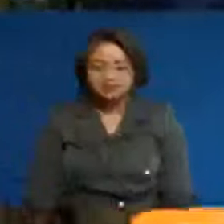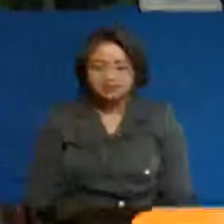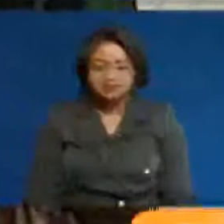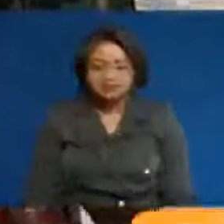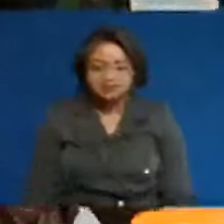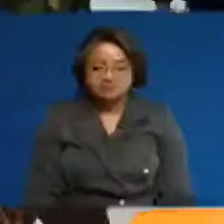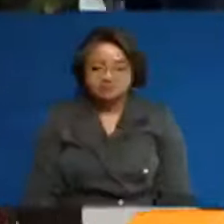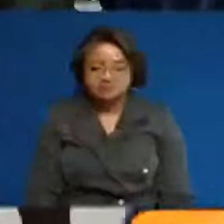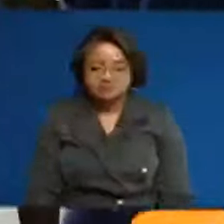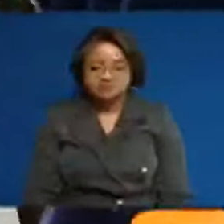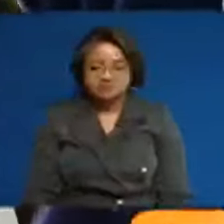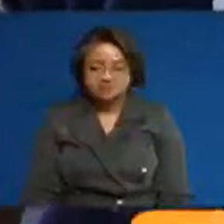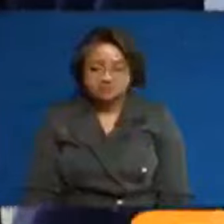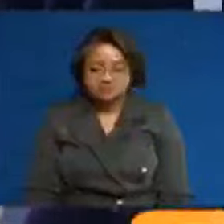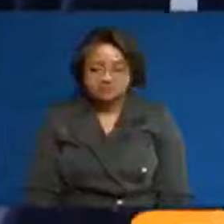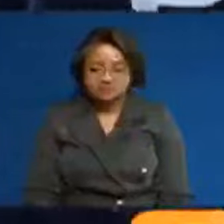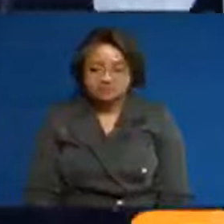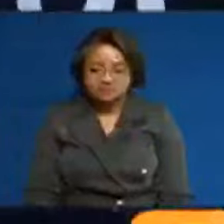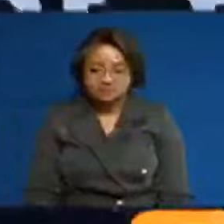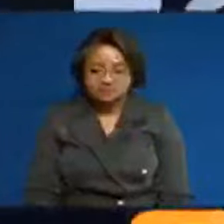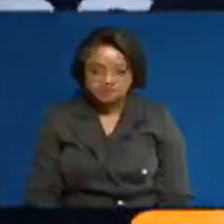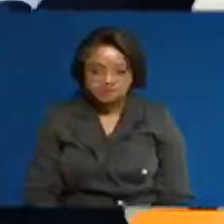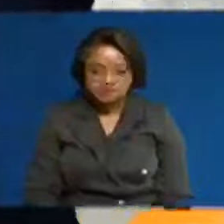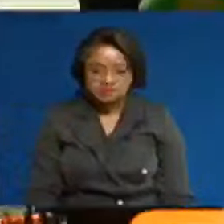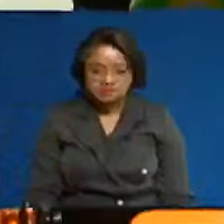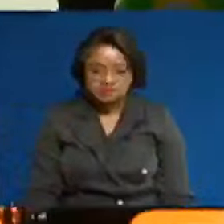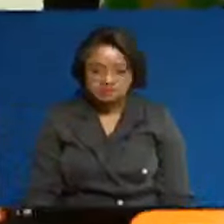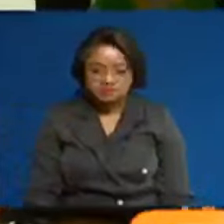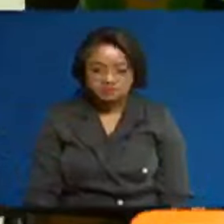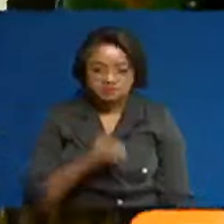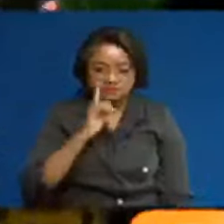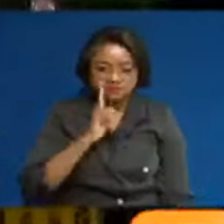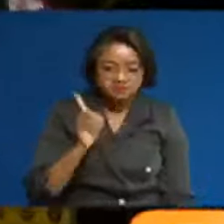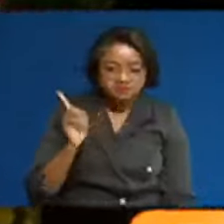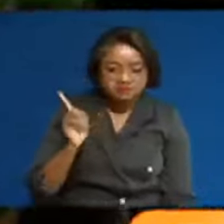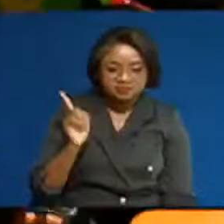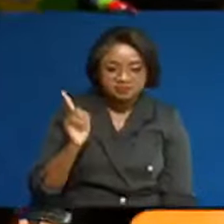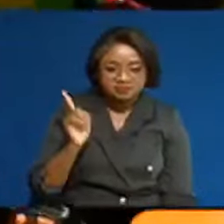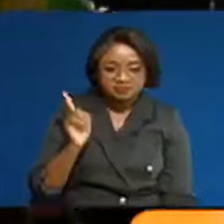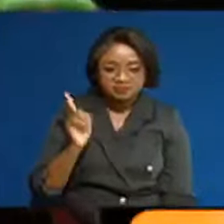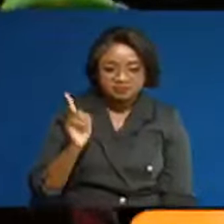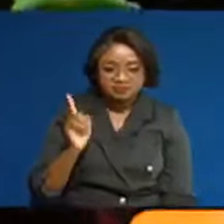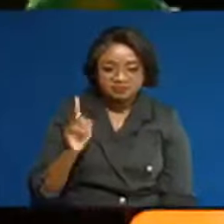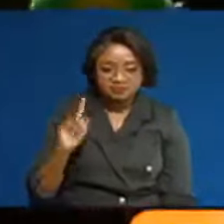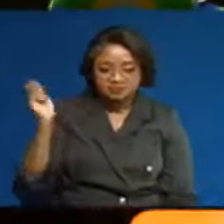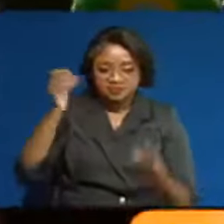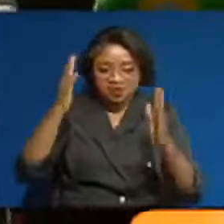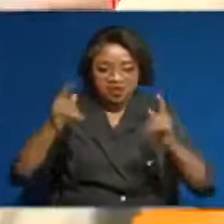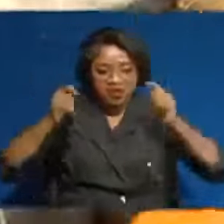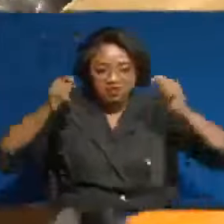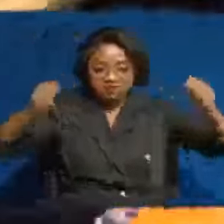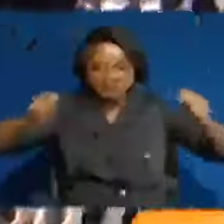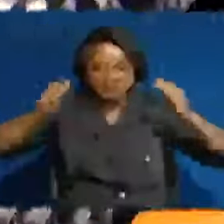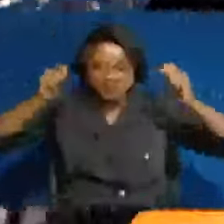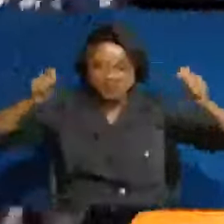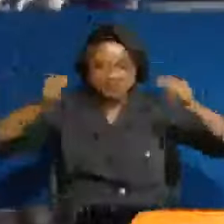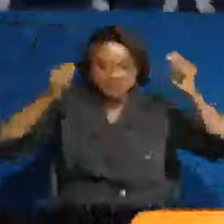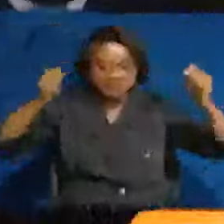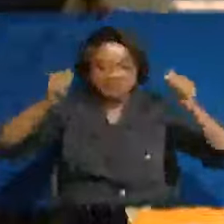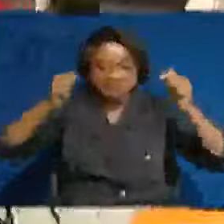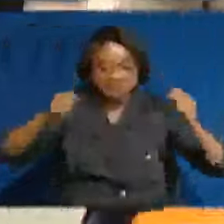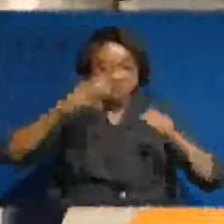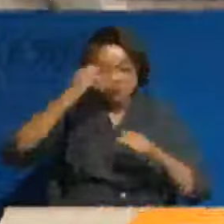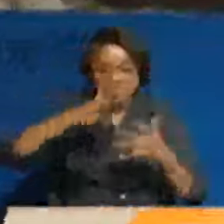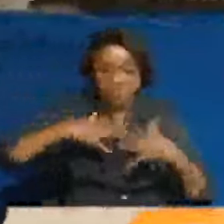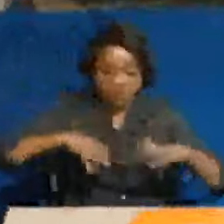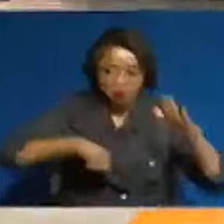In the midst of exploding tear gas and rounds of rubber and live bullets, on the day that Kenya's political landscape was shaken by the invasion of